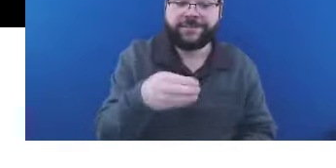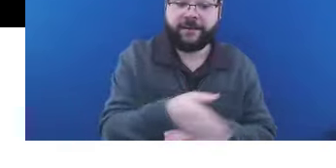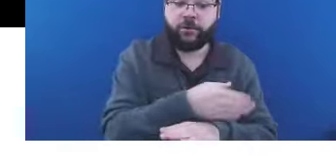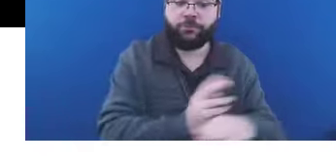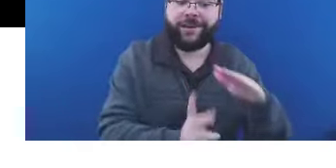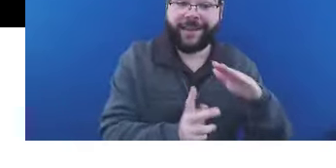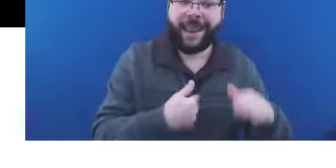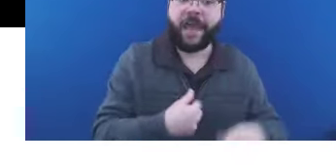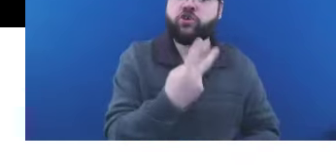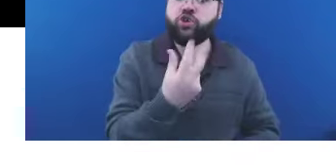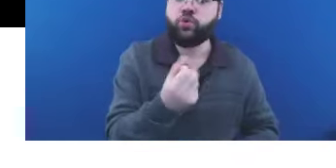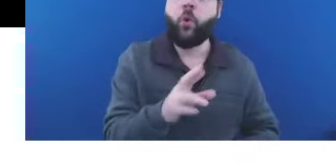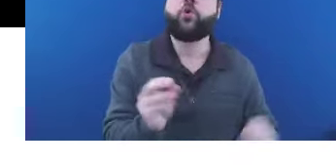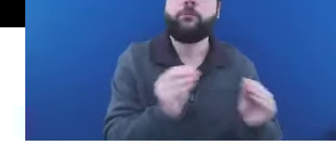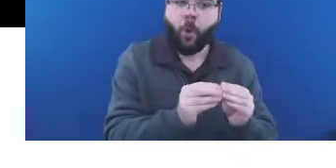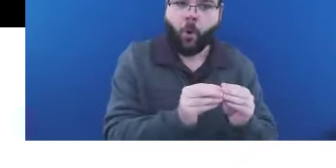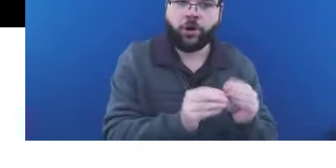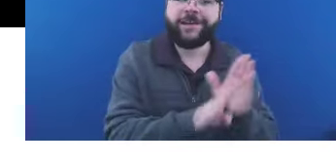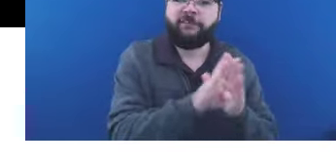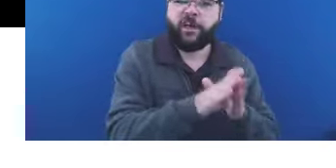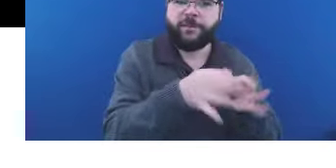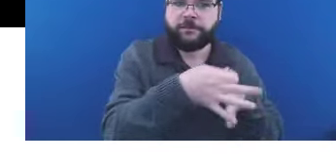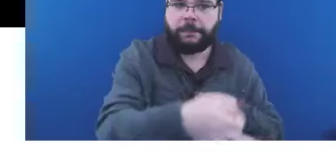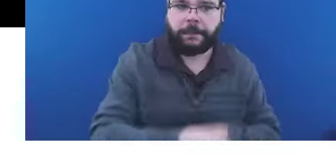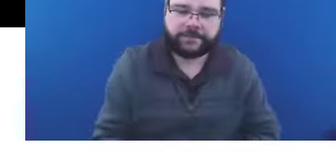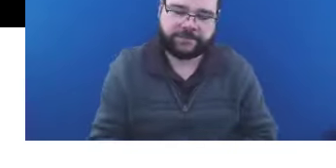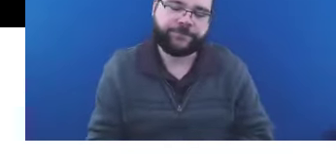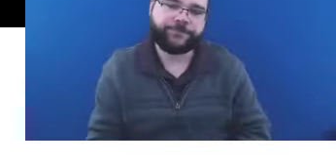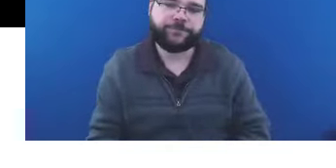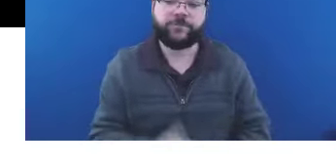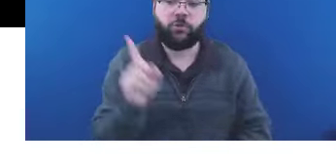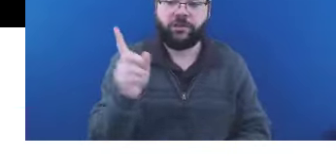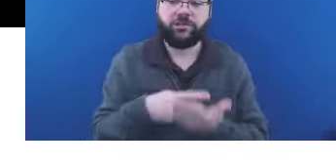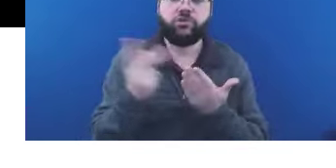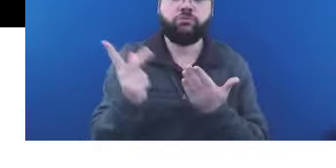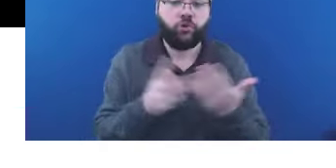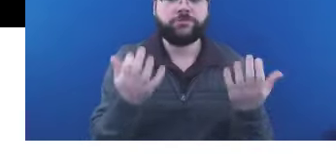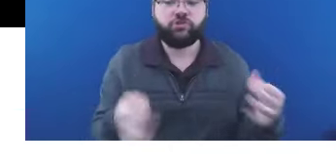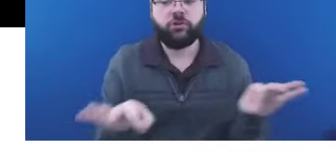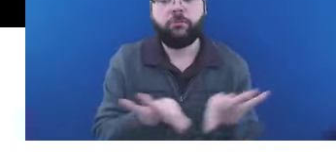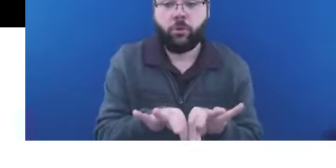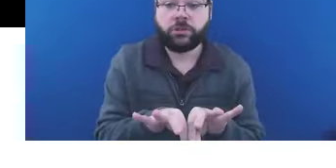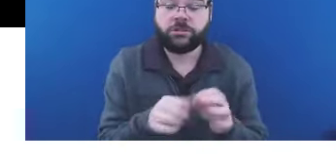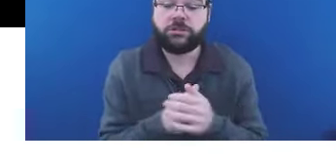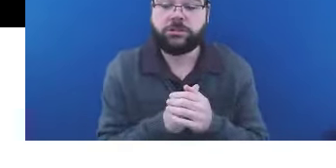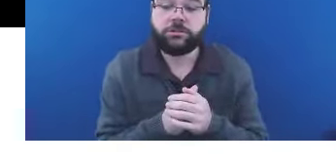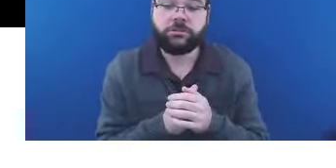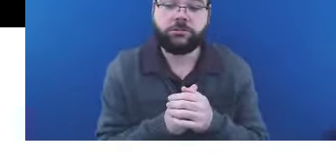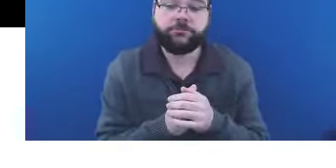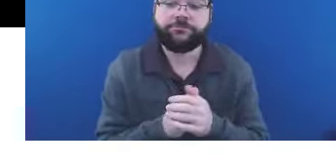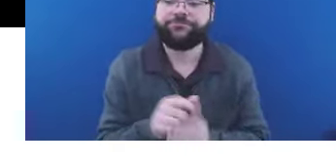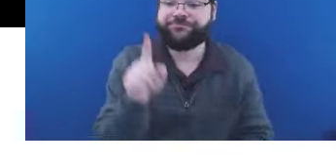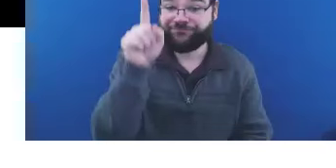2 or more developmental delays. So these programs are important. I have